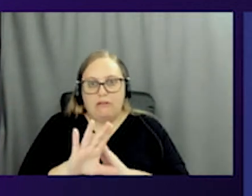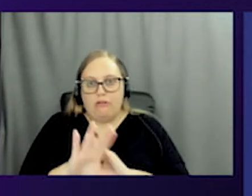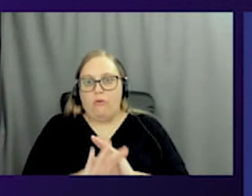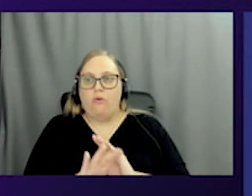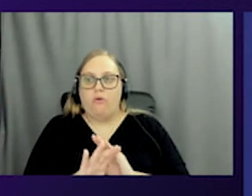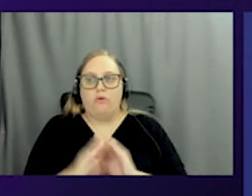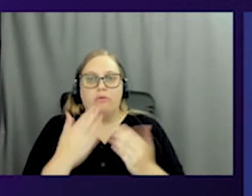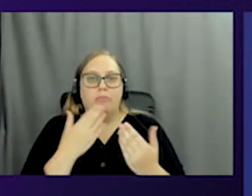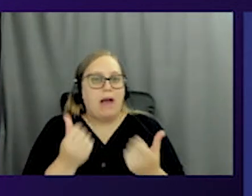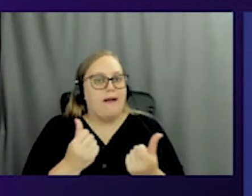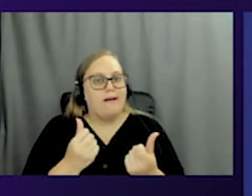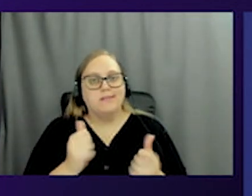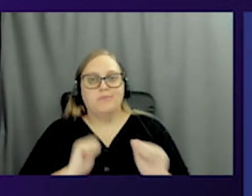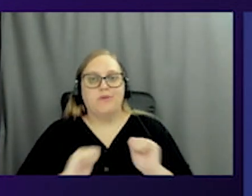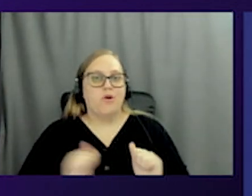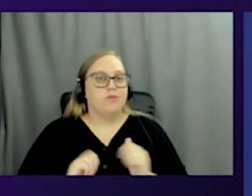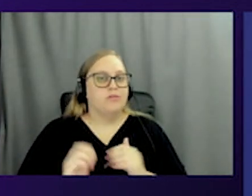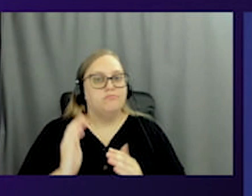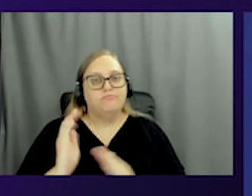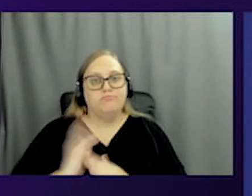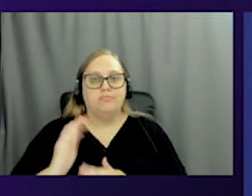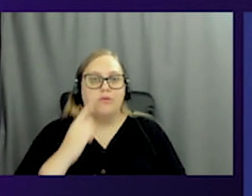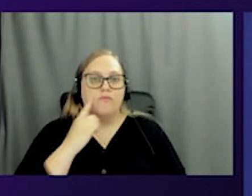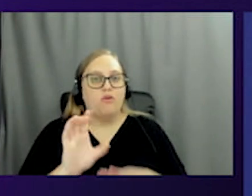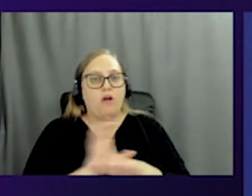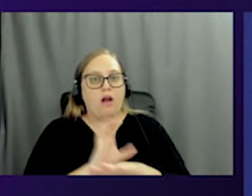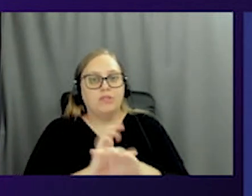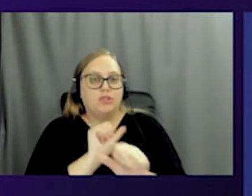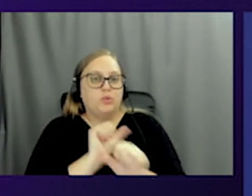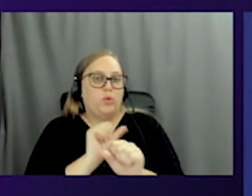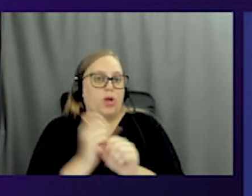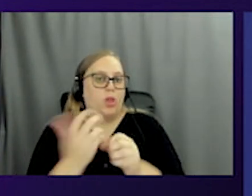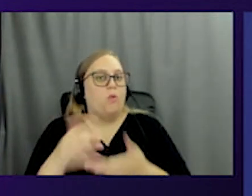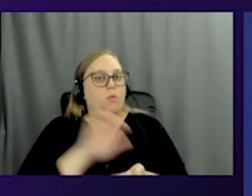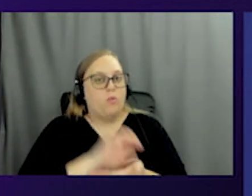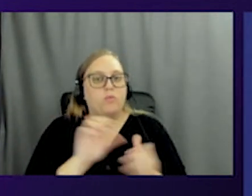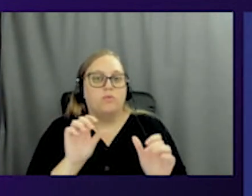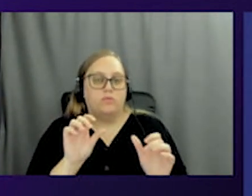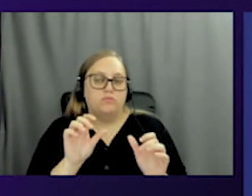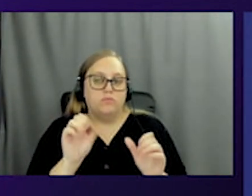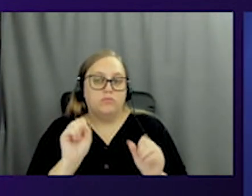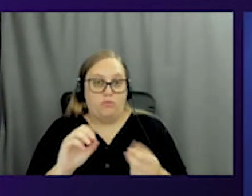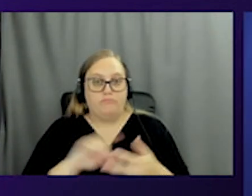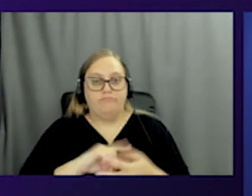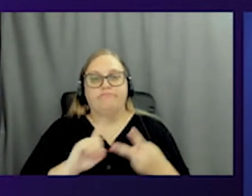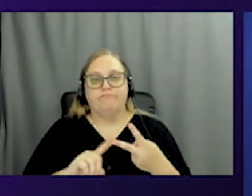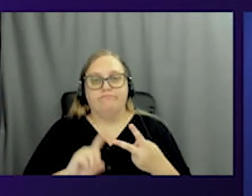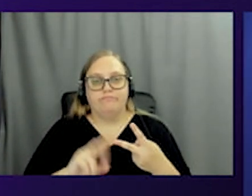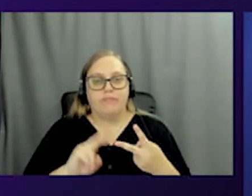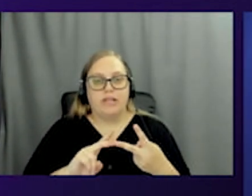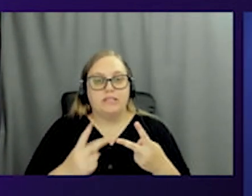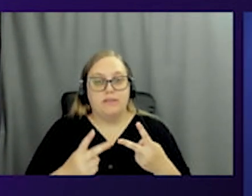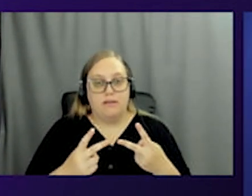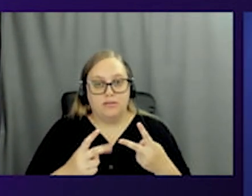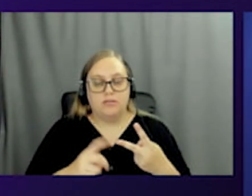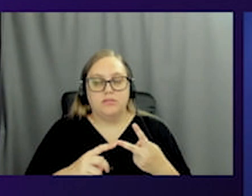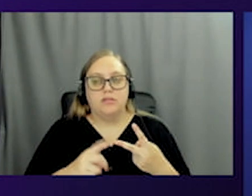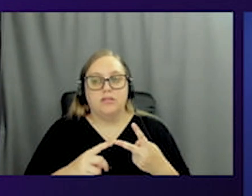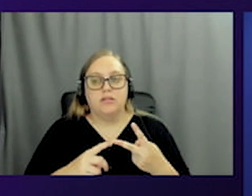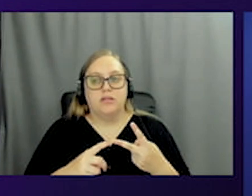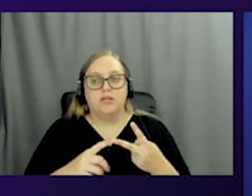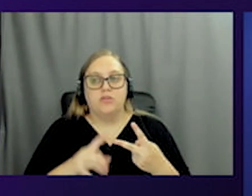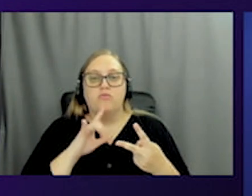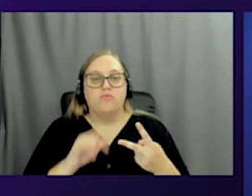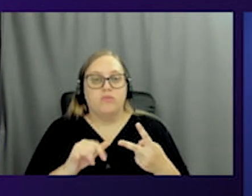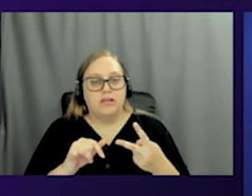and performance chips for your computation workload. Right. And the second part is really driven